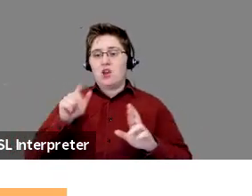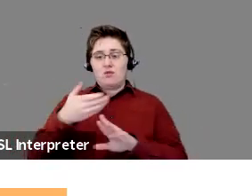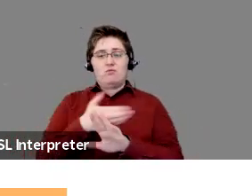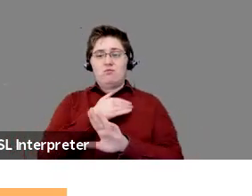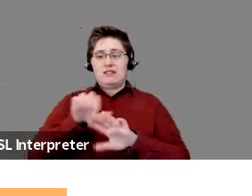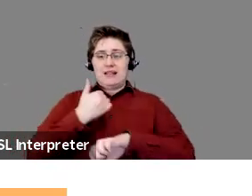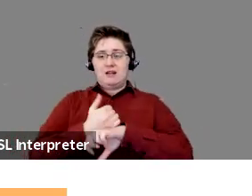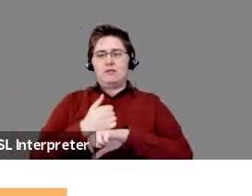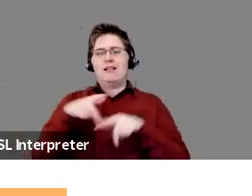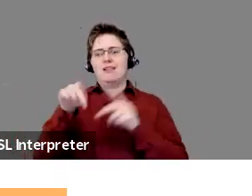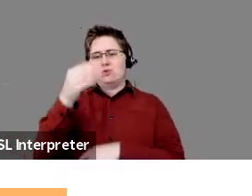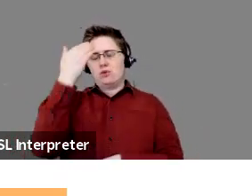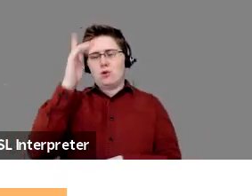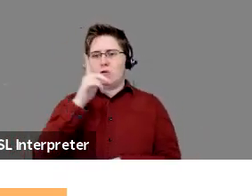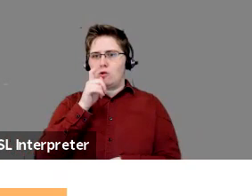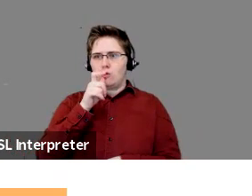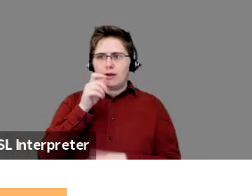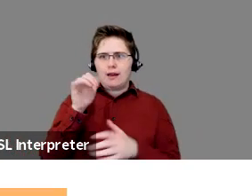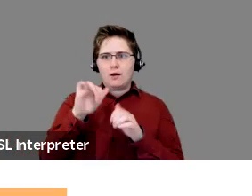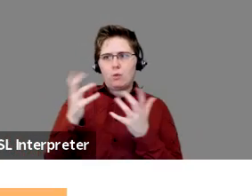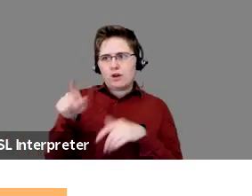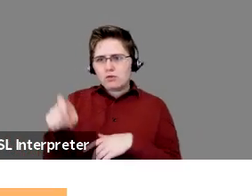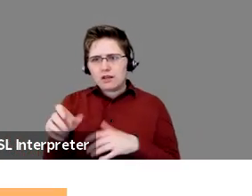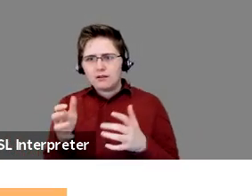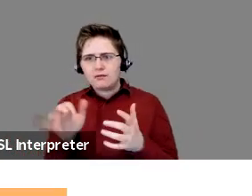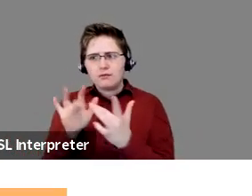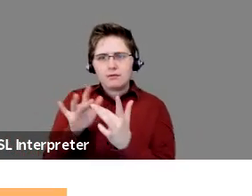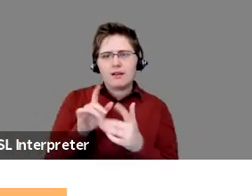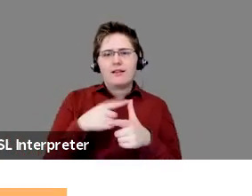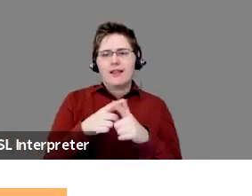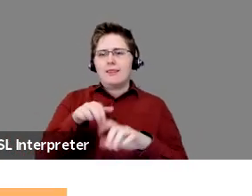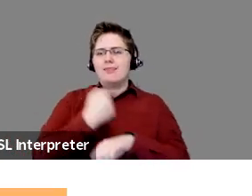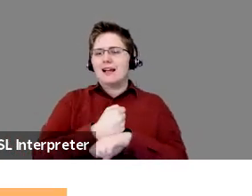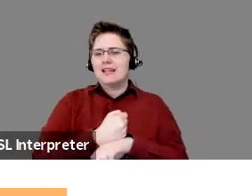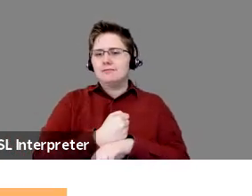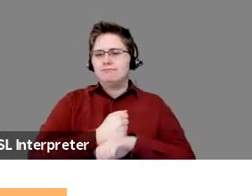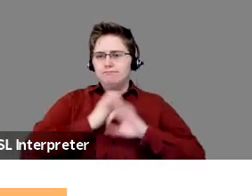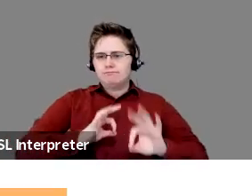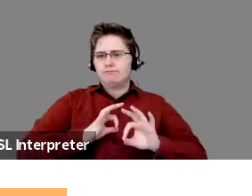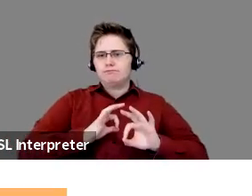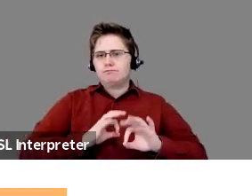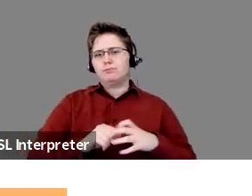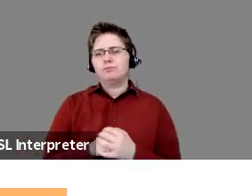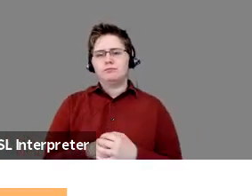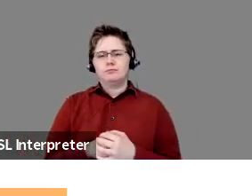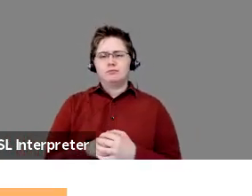time will allow you to know who you can go to and for what you need, and then get locked in. A lot of